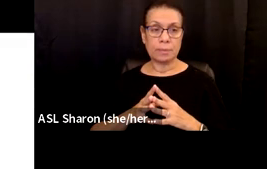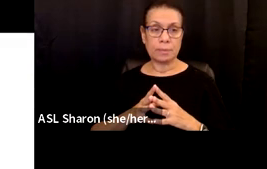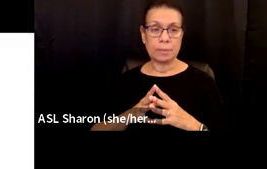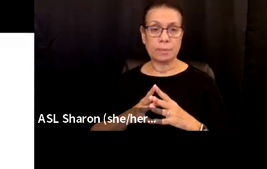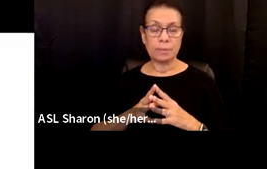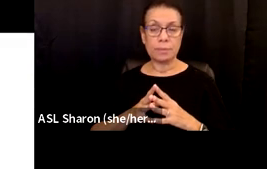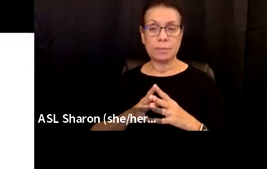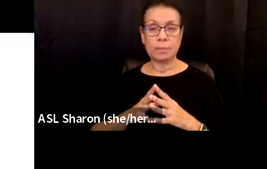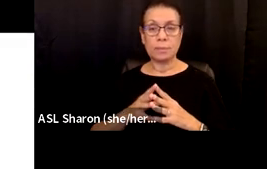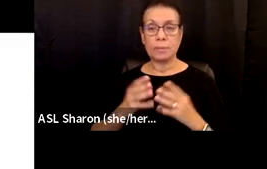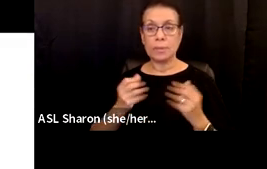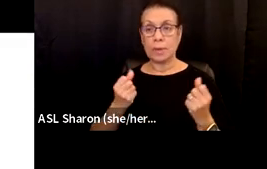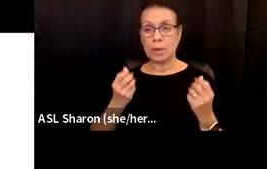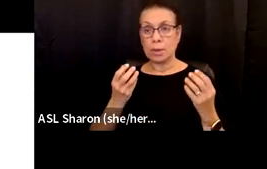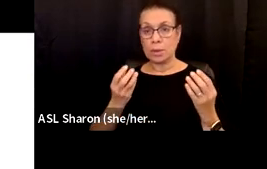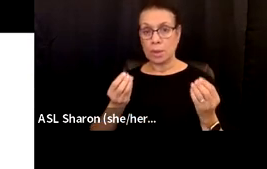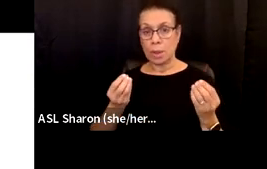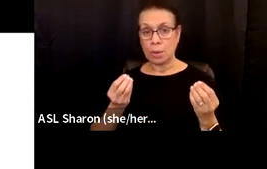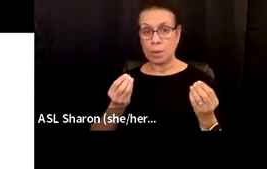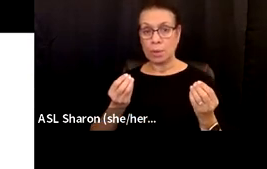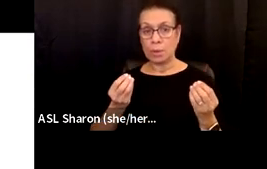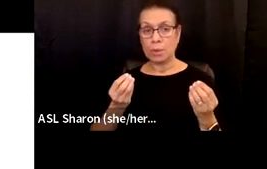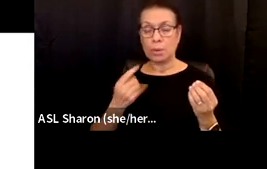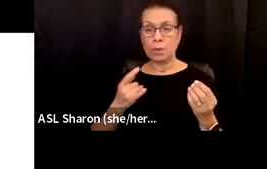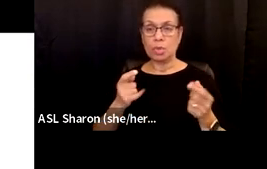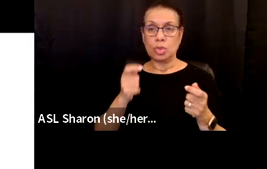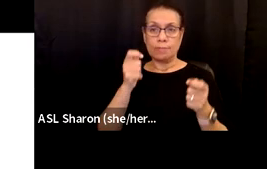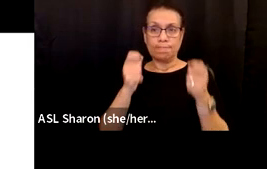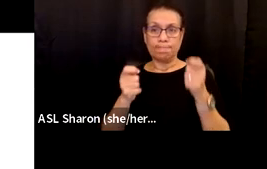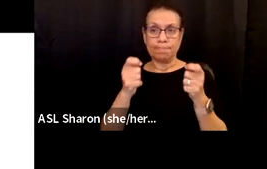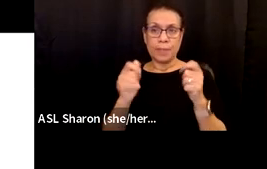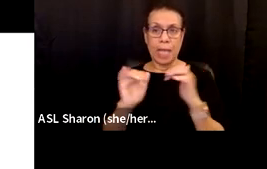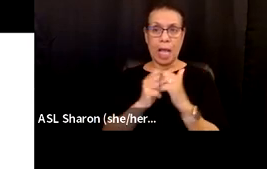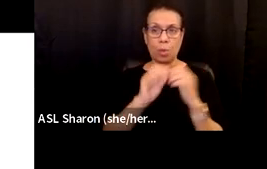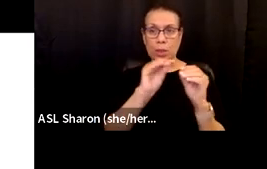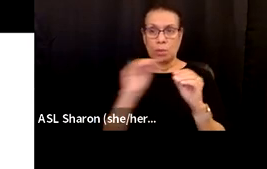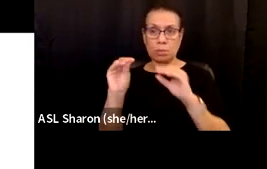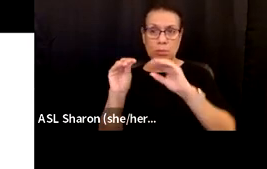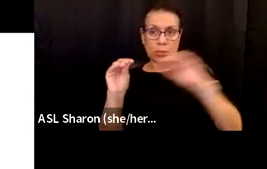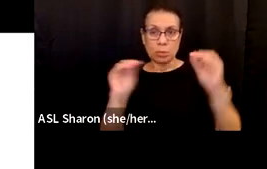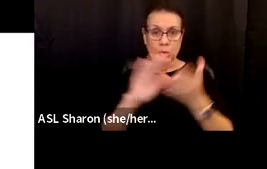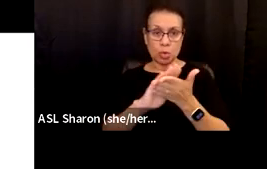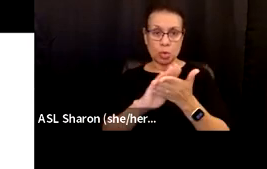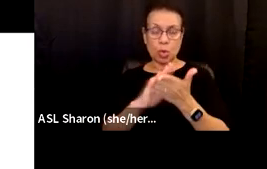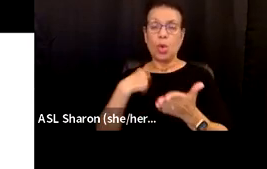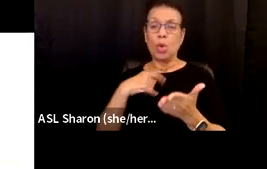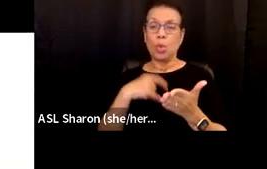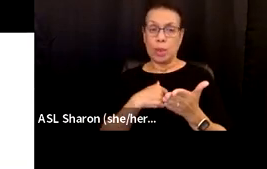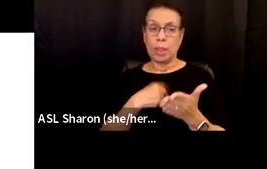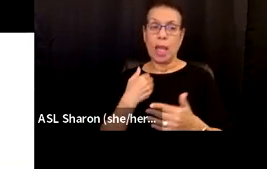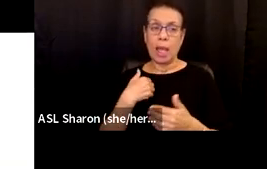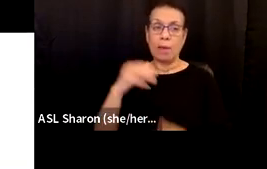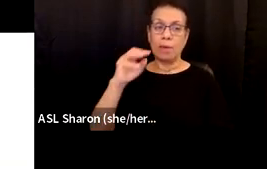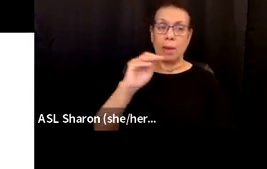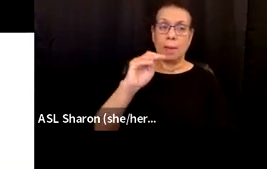so um in terms of great reconfigurations that we've done we've reconfigured we've combined the mccormick